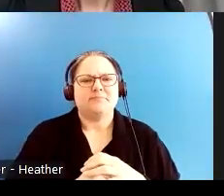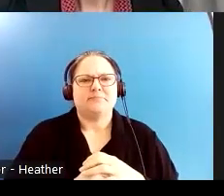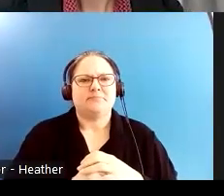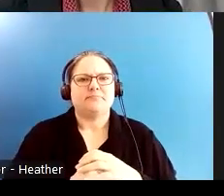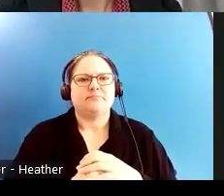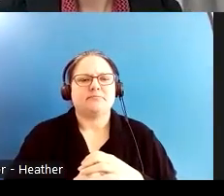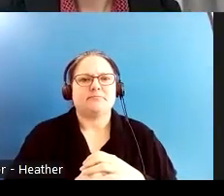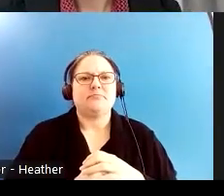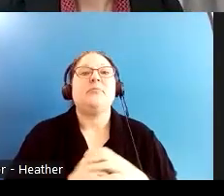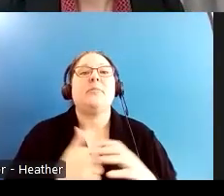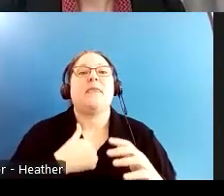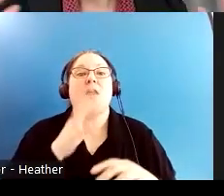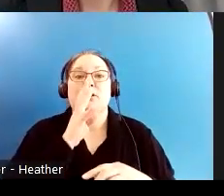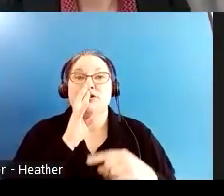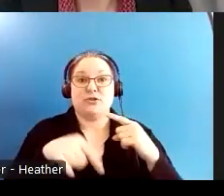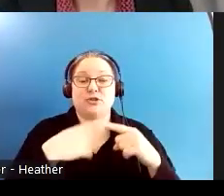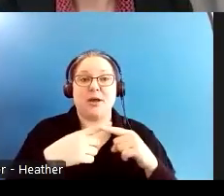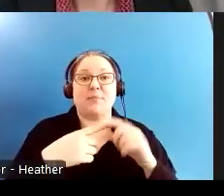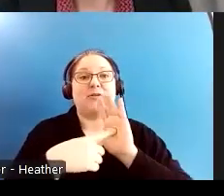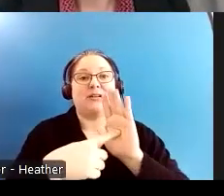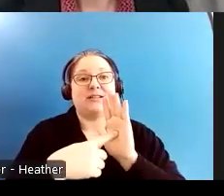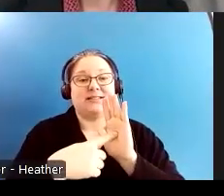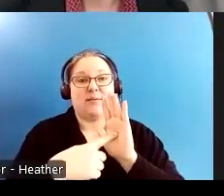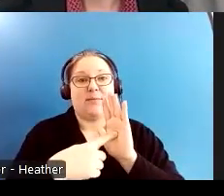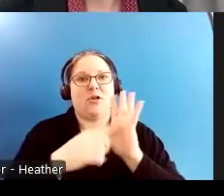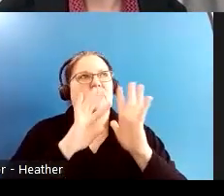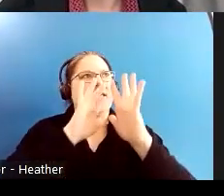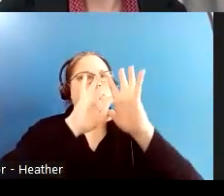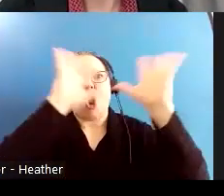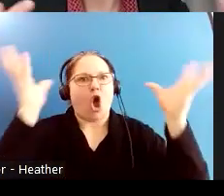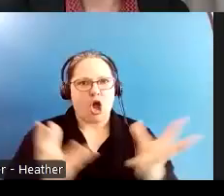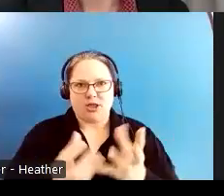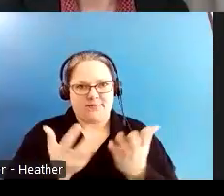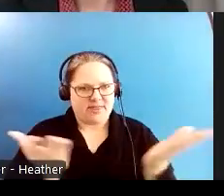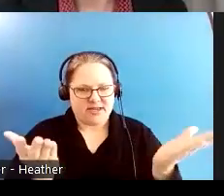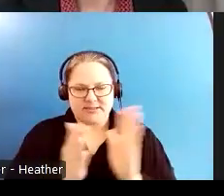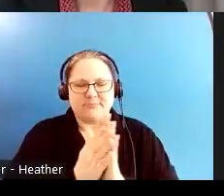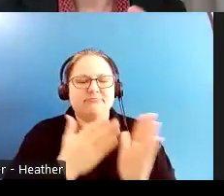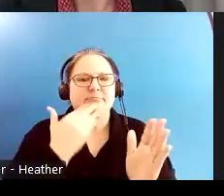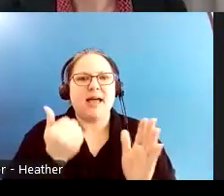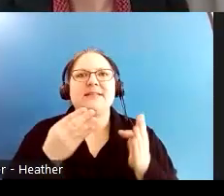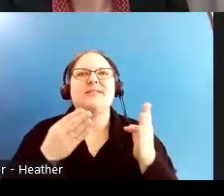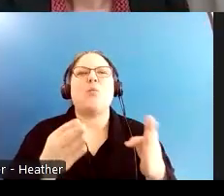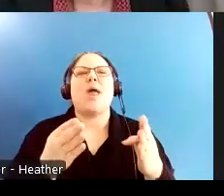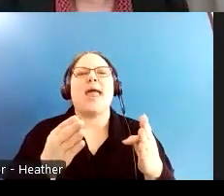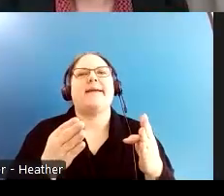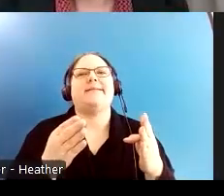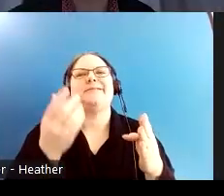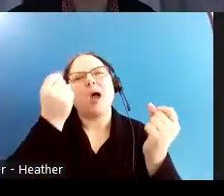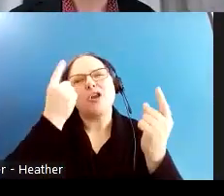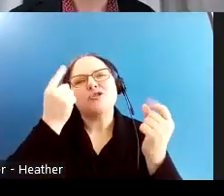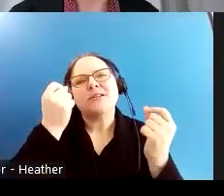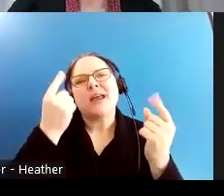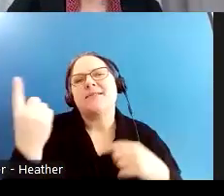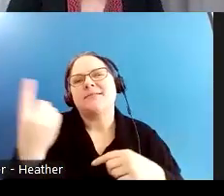Now I'm going to talk about just an example of all of this, because I think there's no better way than using a case to demonstrate what we're doing